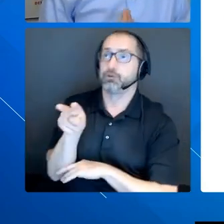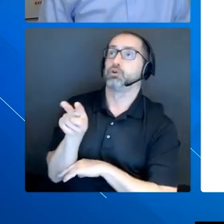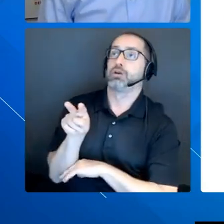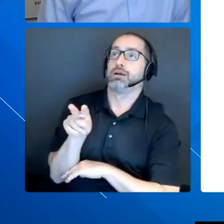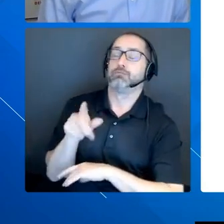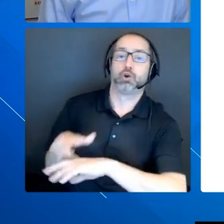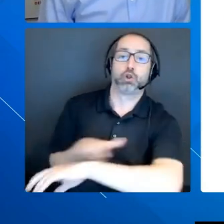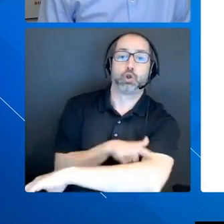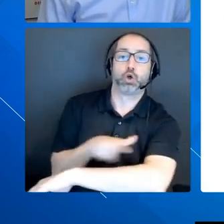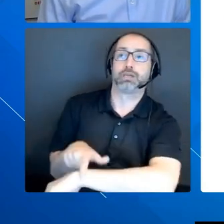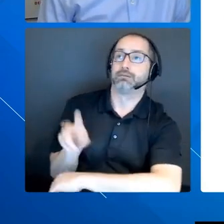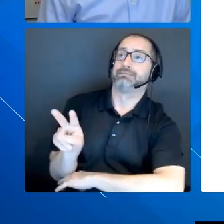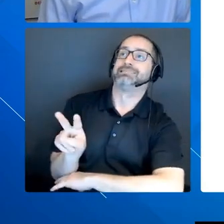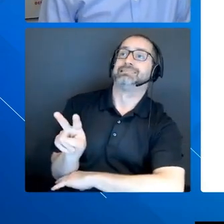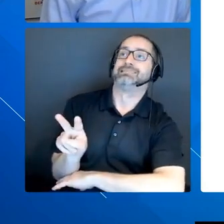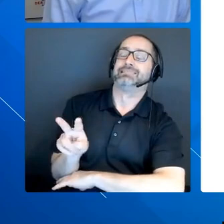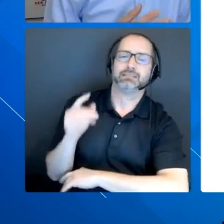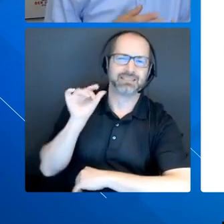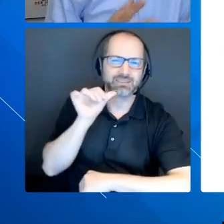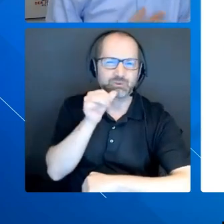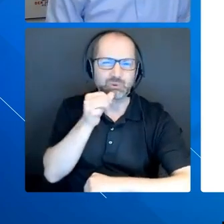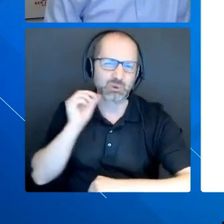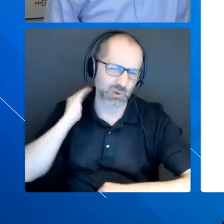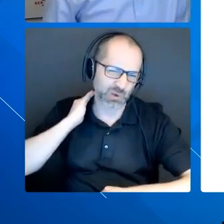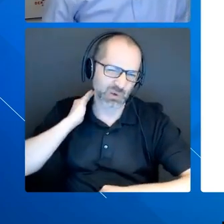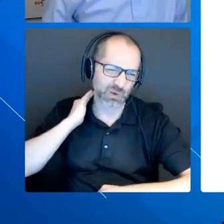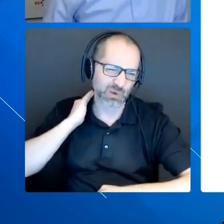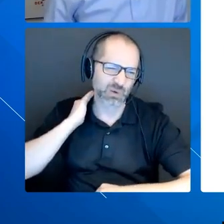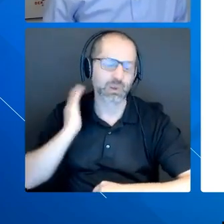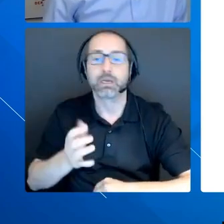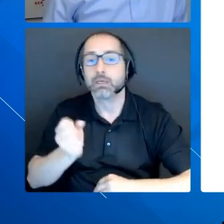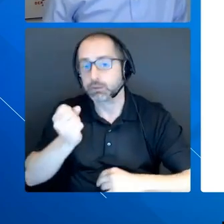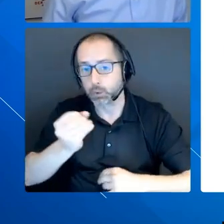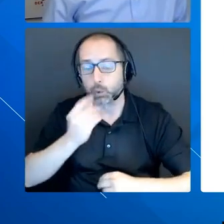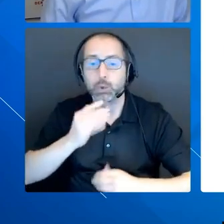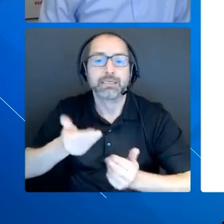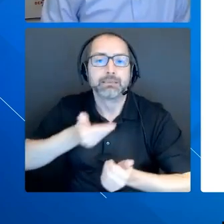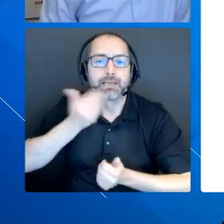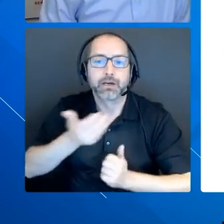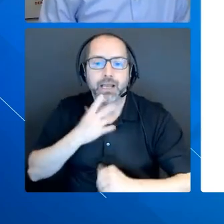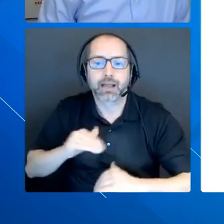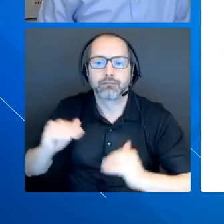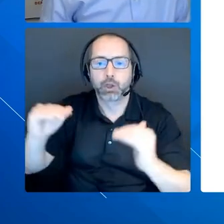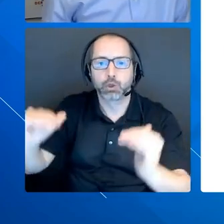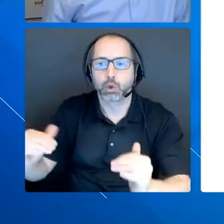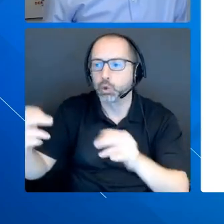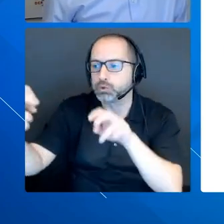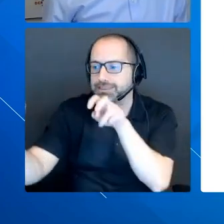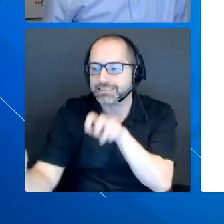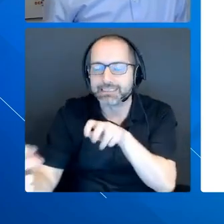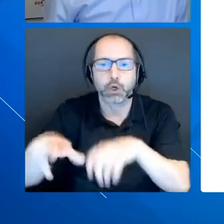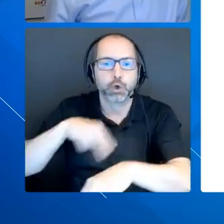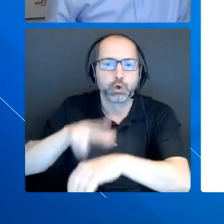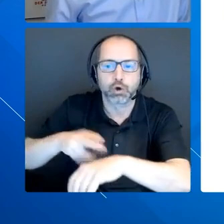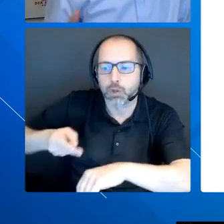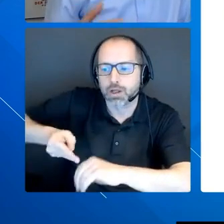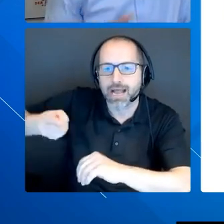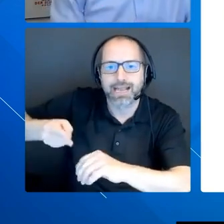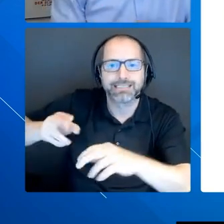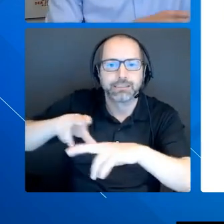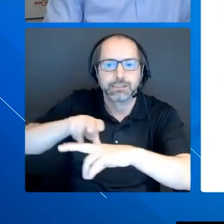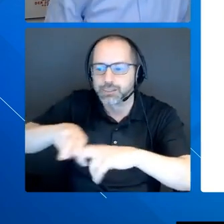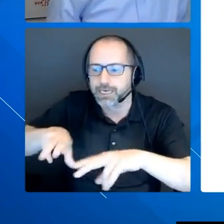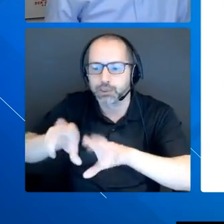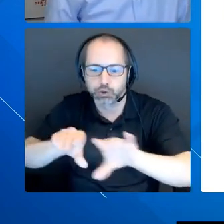time, it can cause pain. So it's nice to have some lower seating, normal height chairs, couches, something like that,